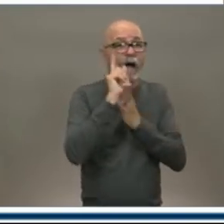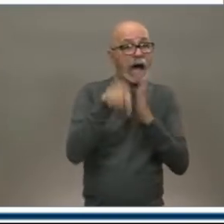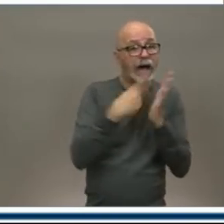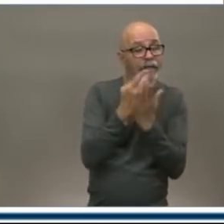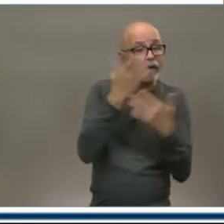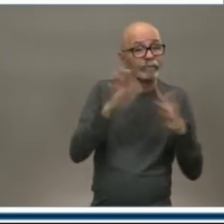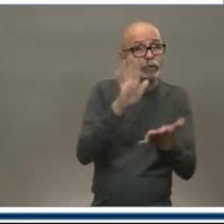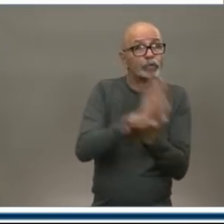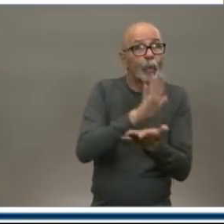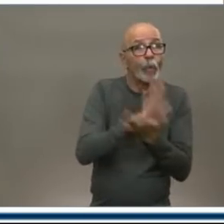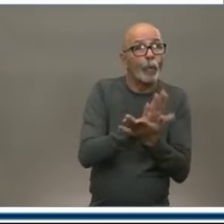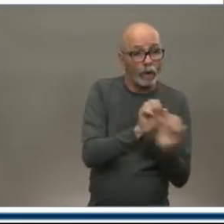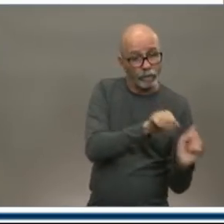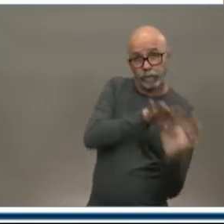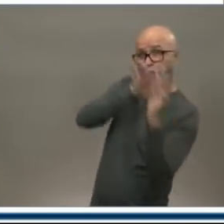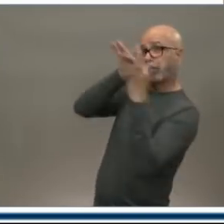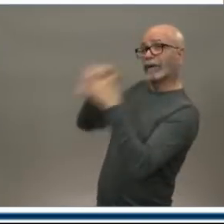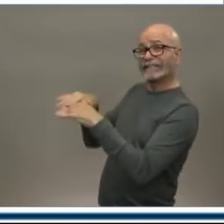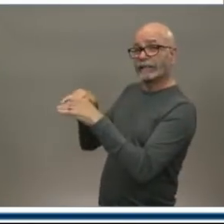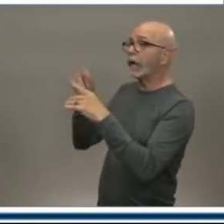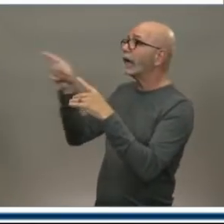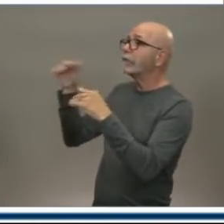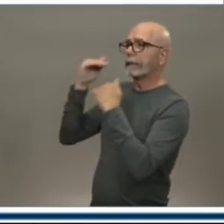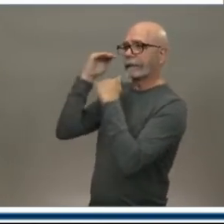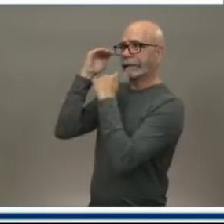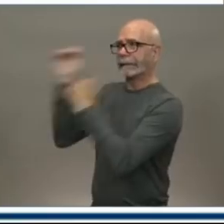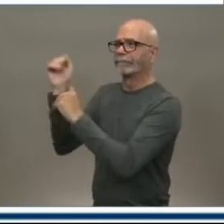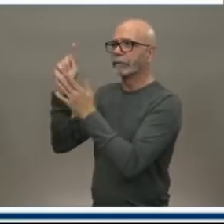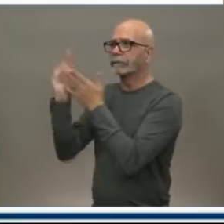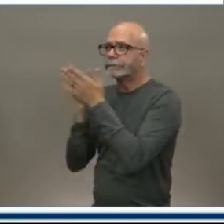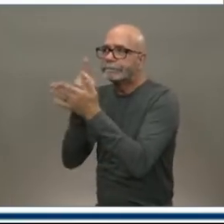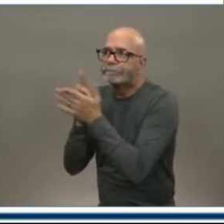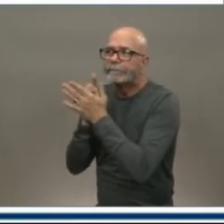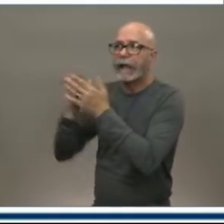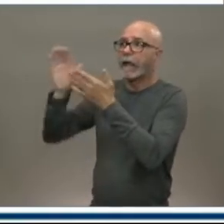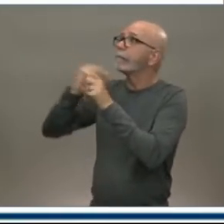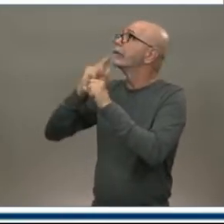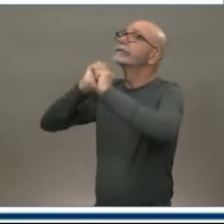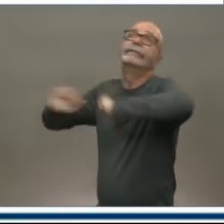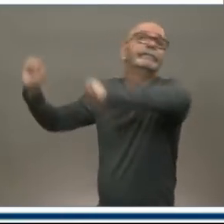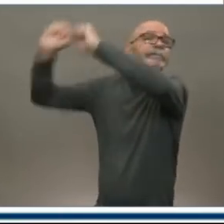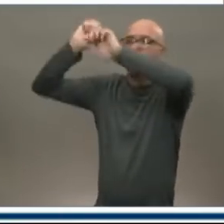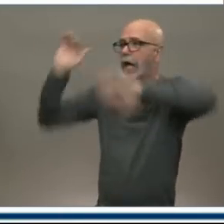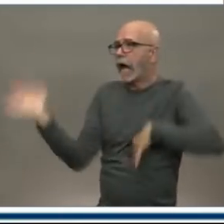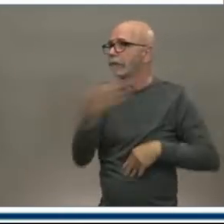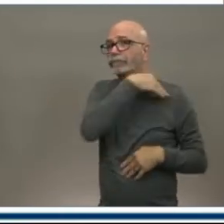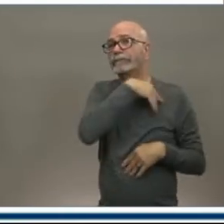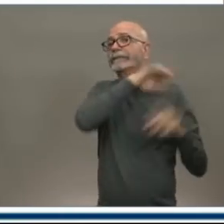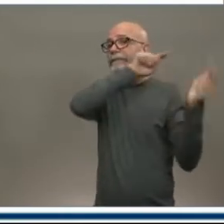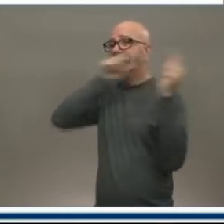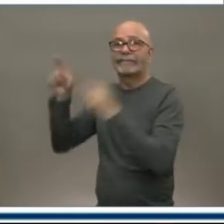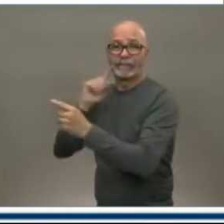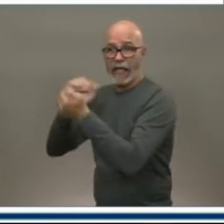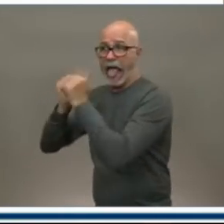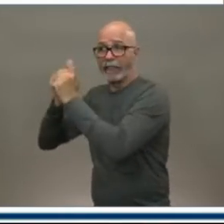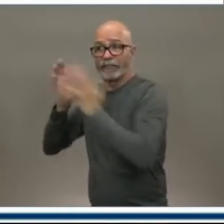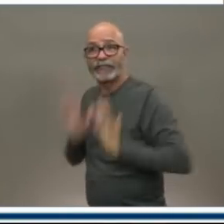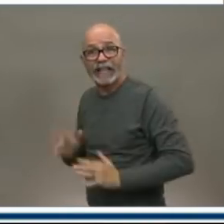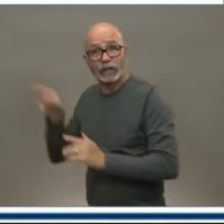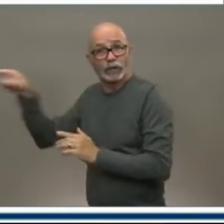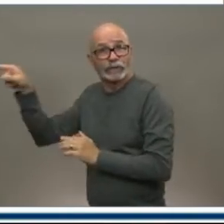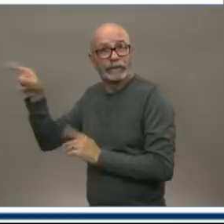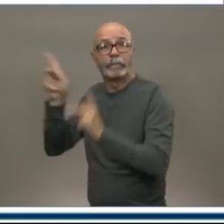appropriate cleaning after they've been in there, and it's only for athletes and participants or